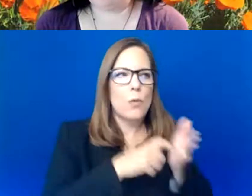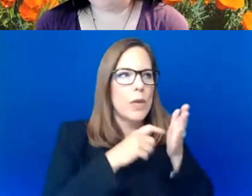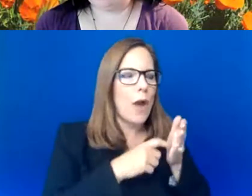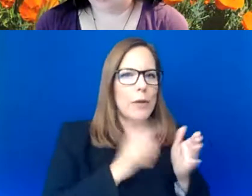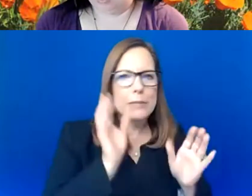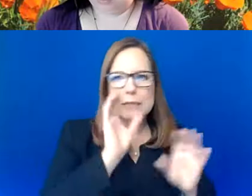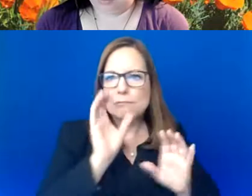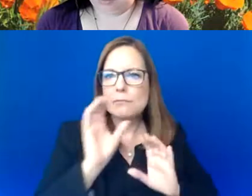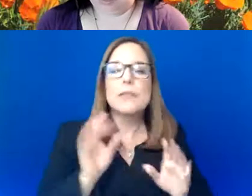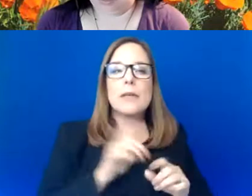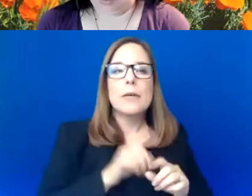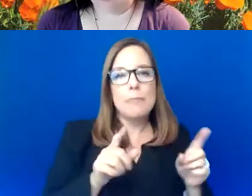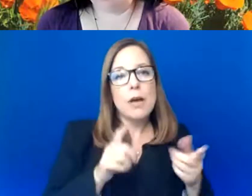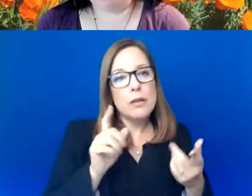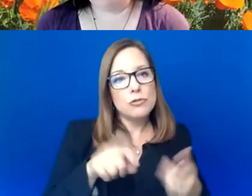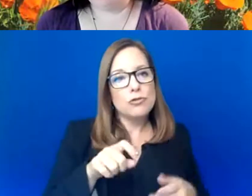to accommodate their needs.